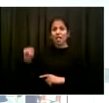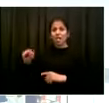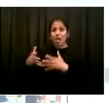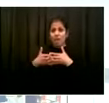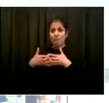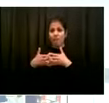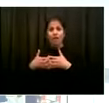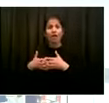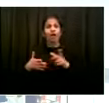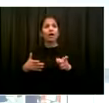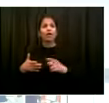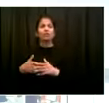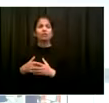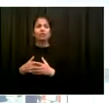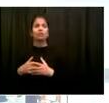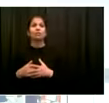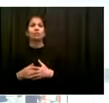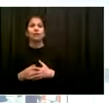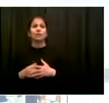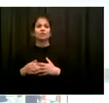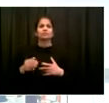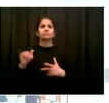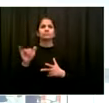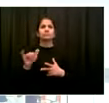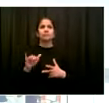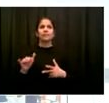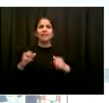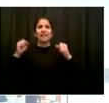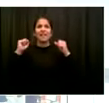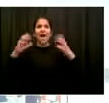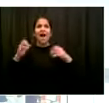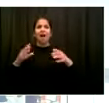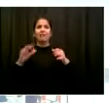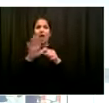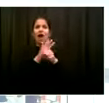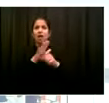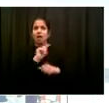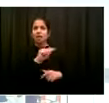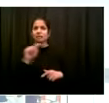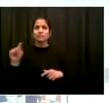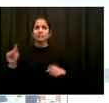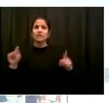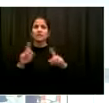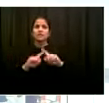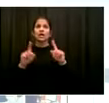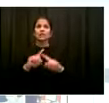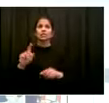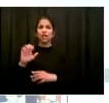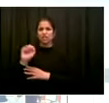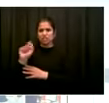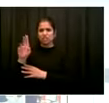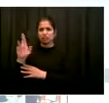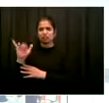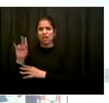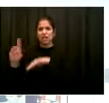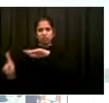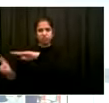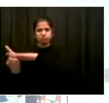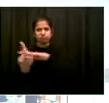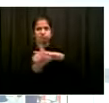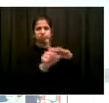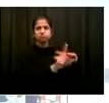there are, you know, greater proportions of certain variants seen in other parts of the United States as well as around the world as